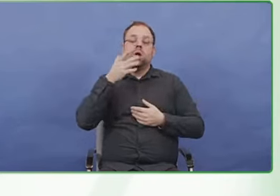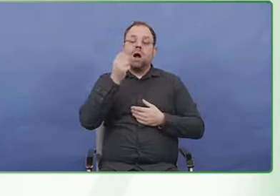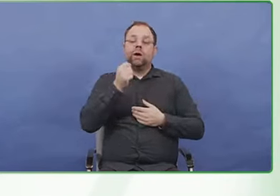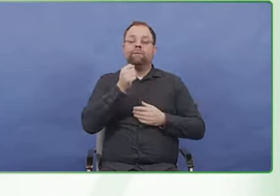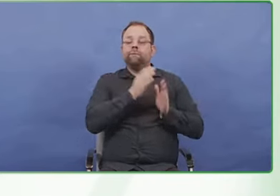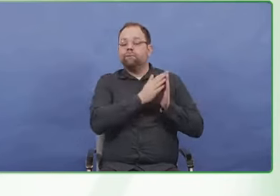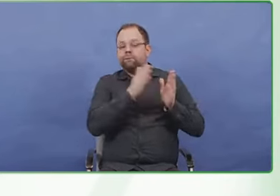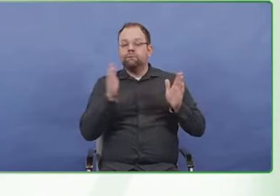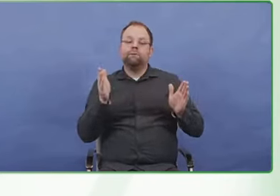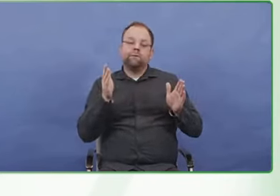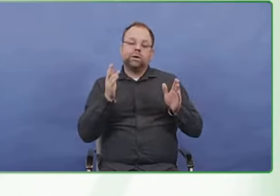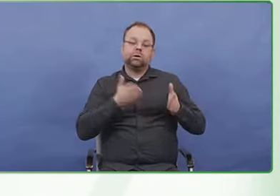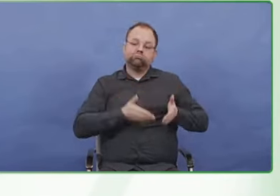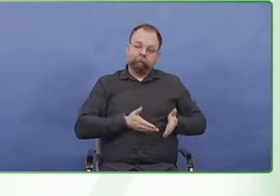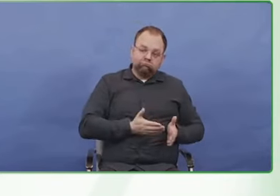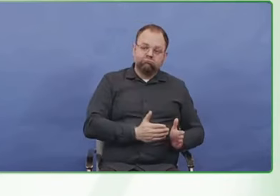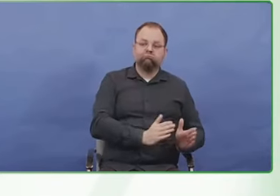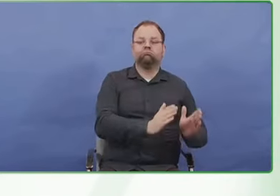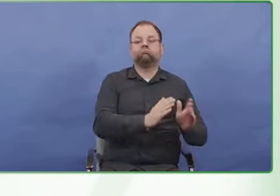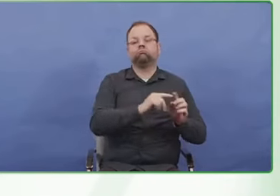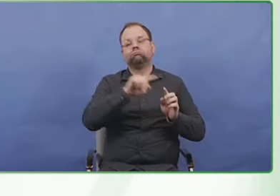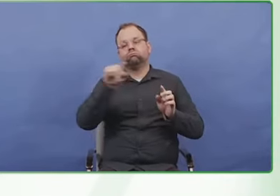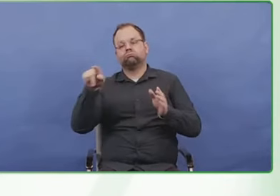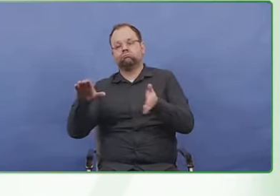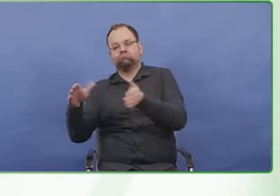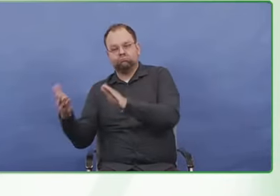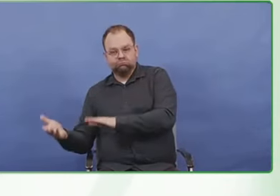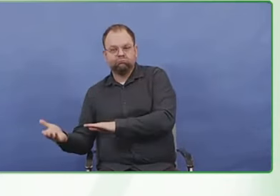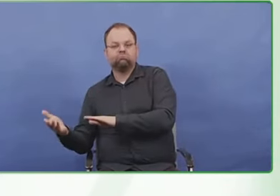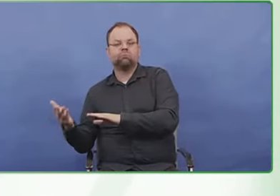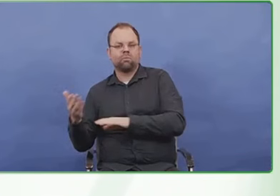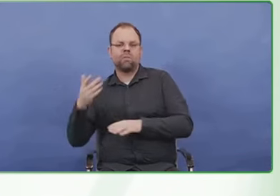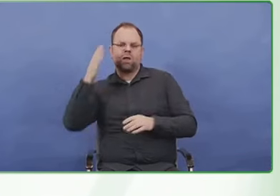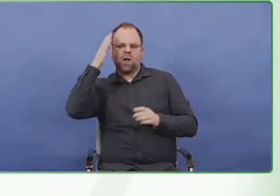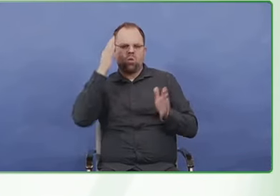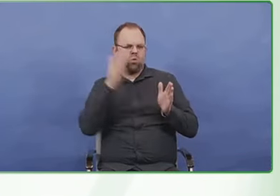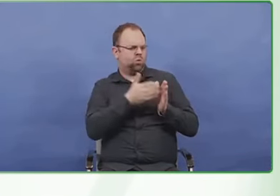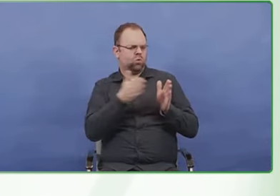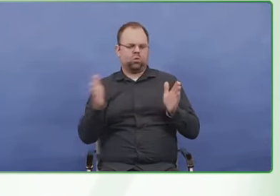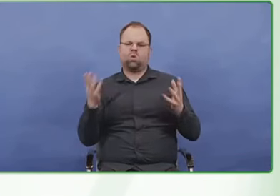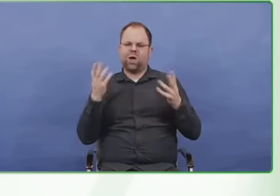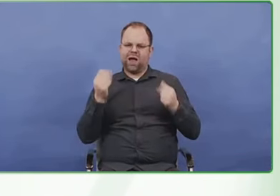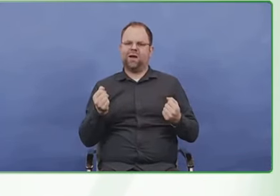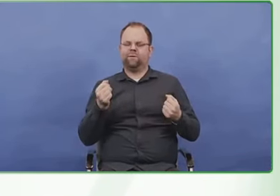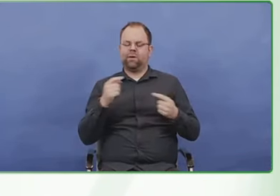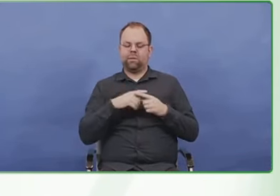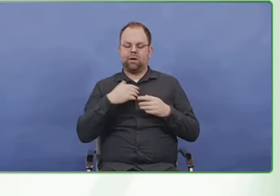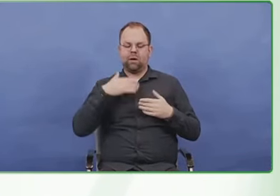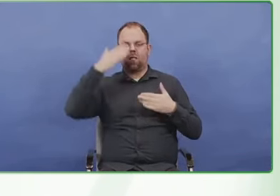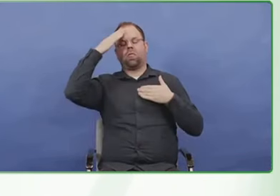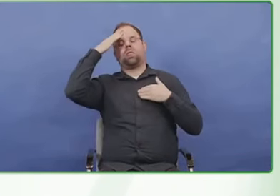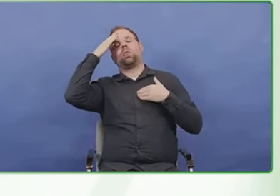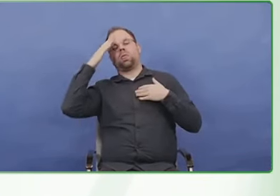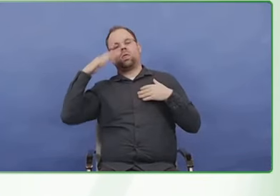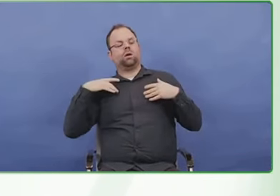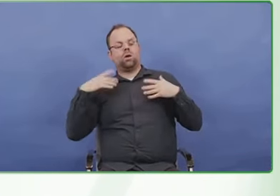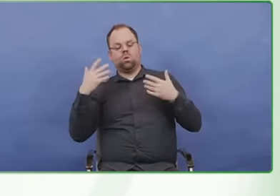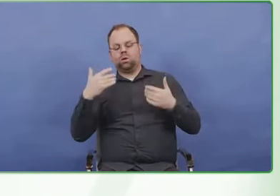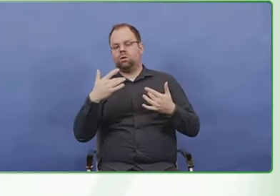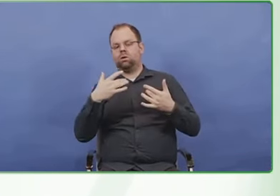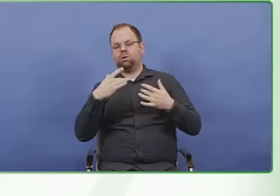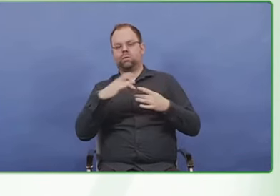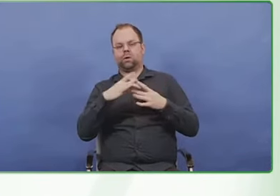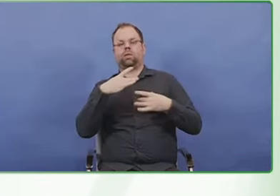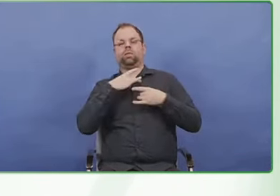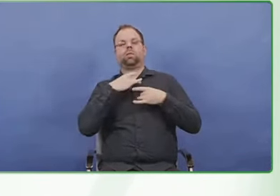agreed to sign up to under each of these objectives. And you'll be delighted to know I won't read out each and every one of them because this presentation